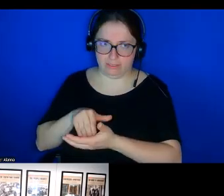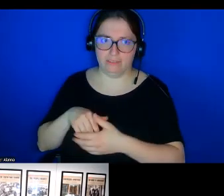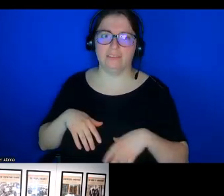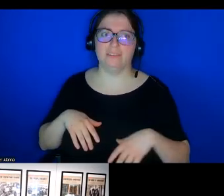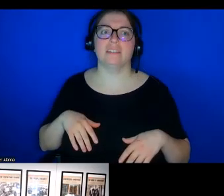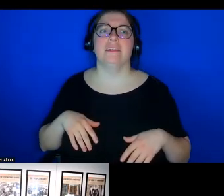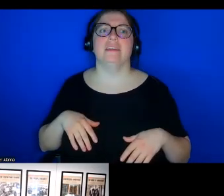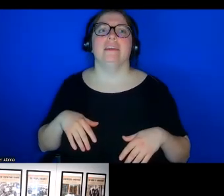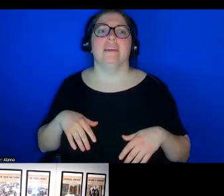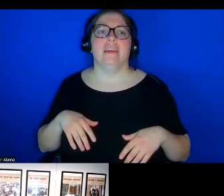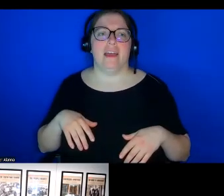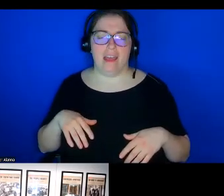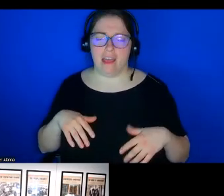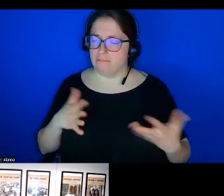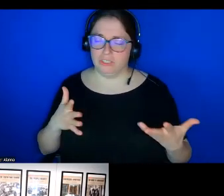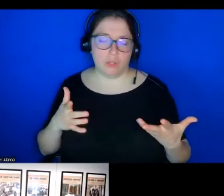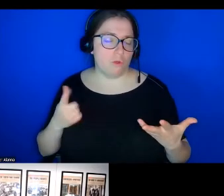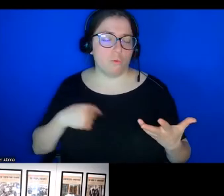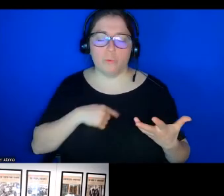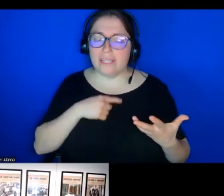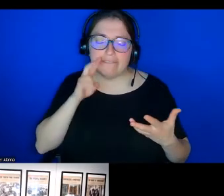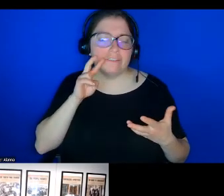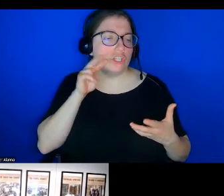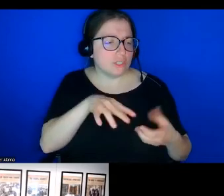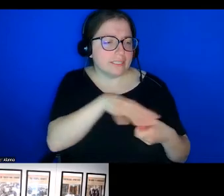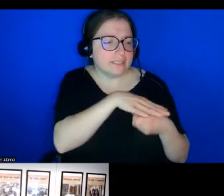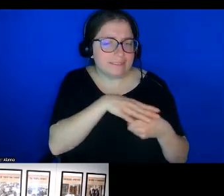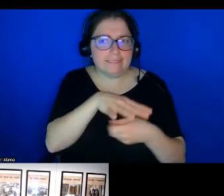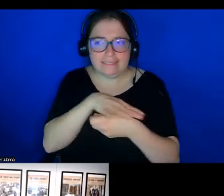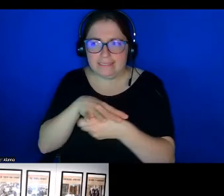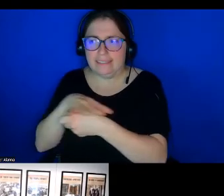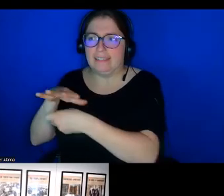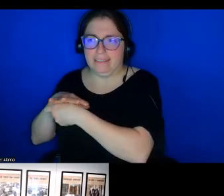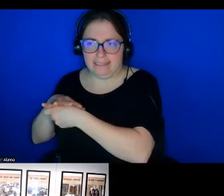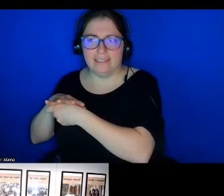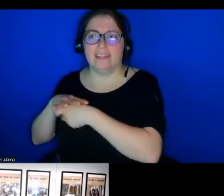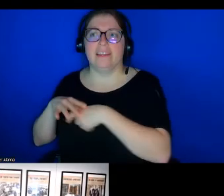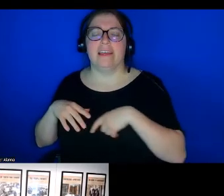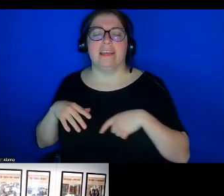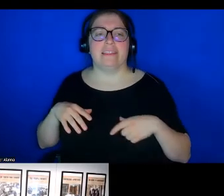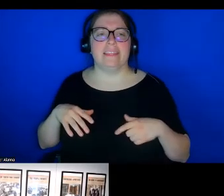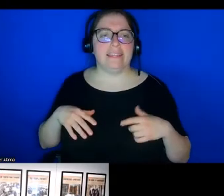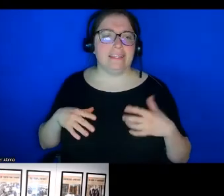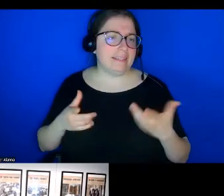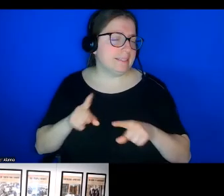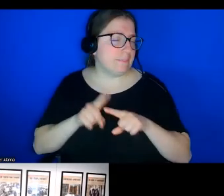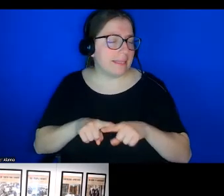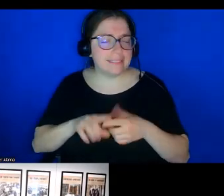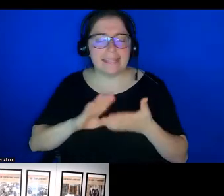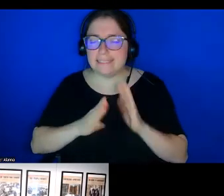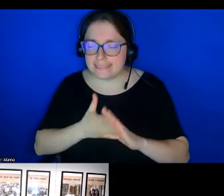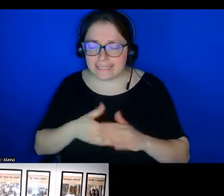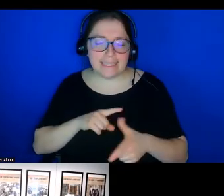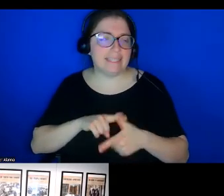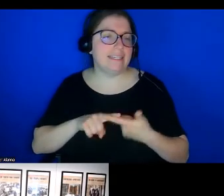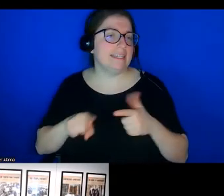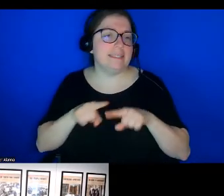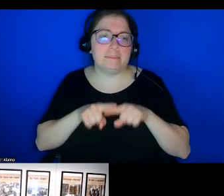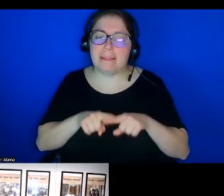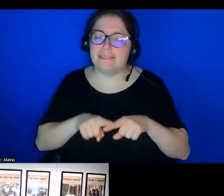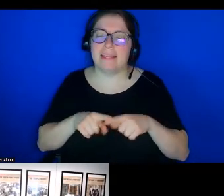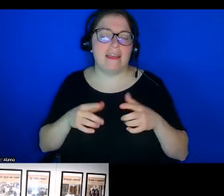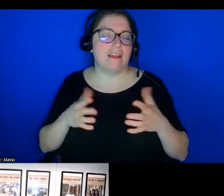um you know the adoption rate is very dependent i think on the city the sort of dynamics on the ground